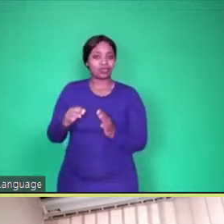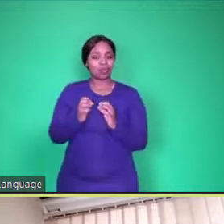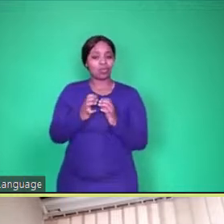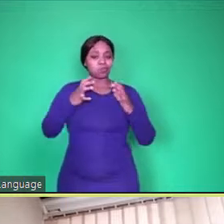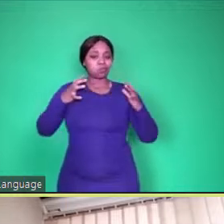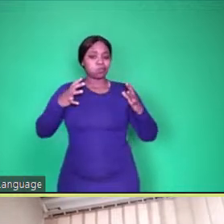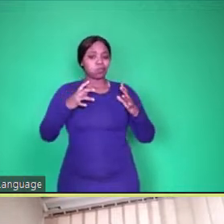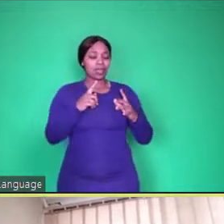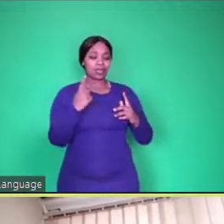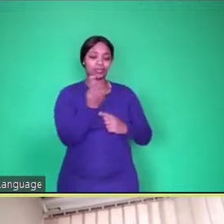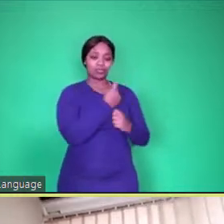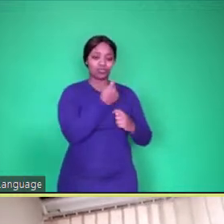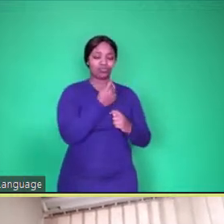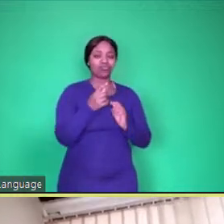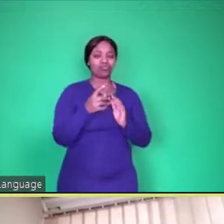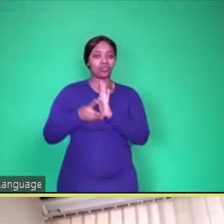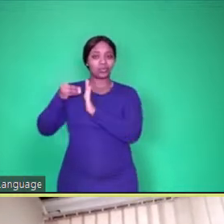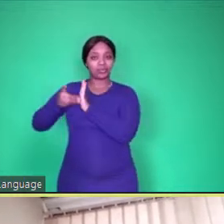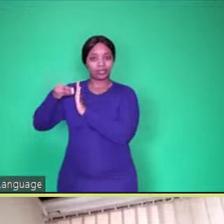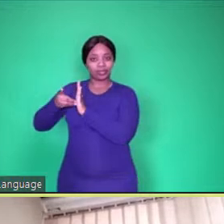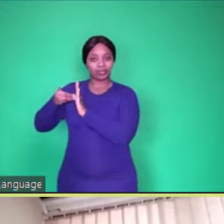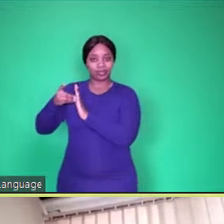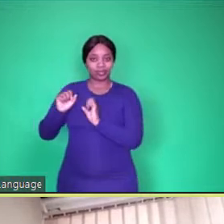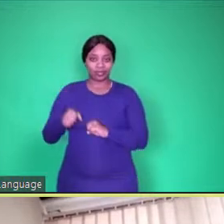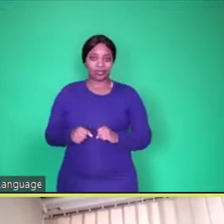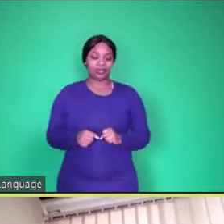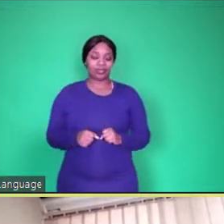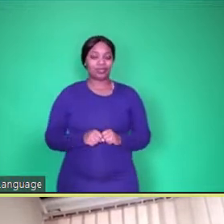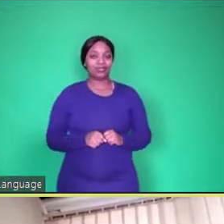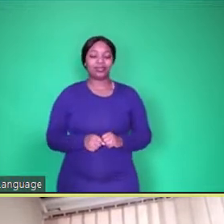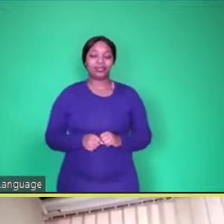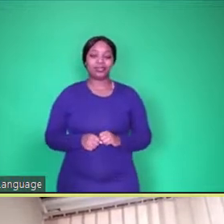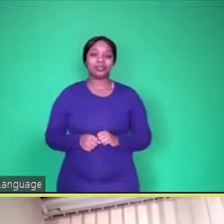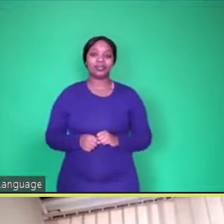rural urban migration. The other slide, please.